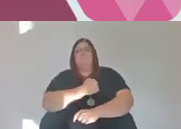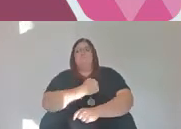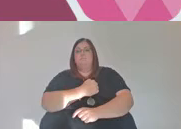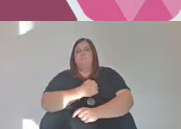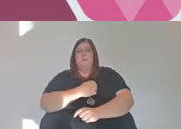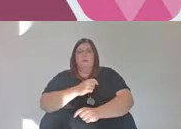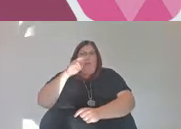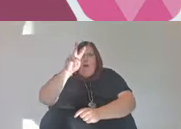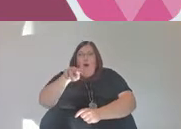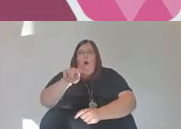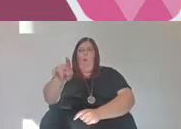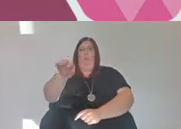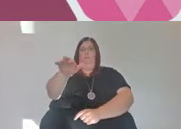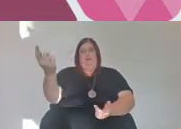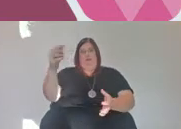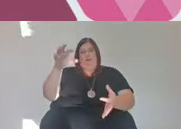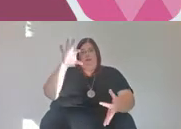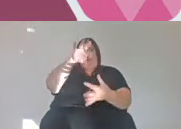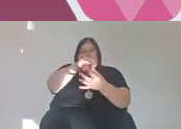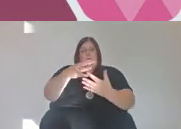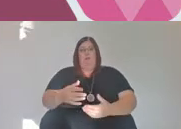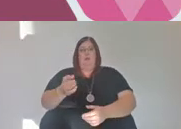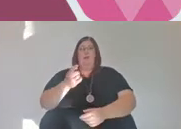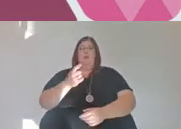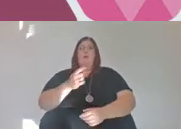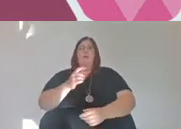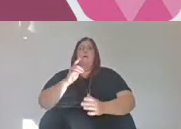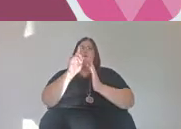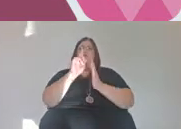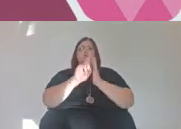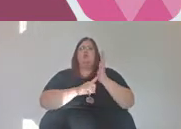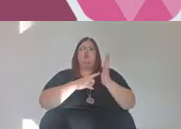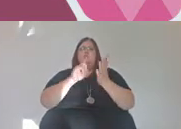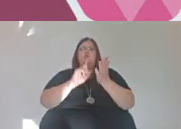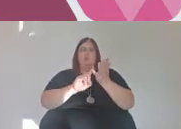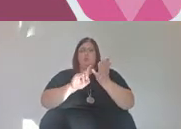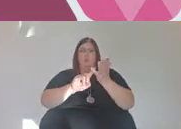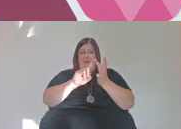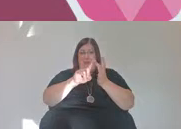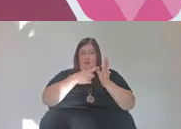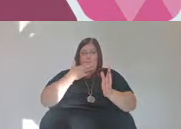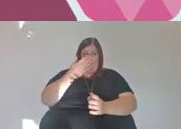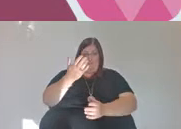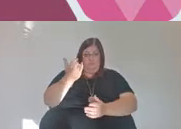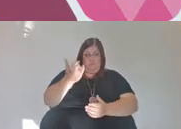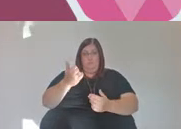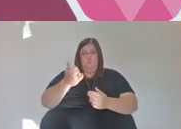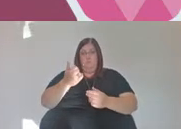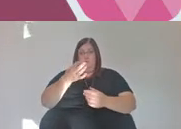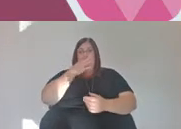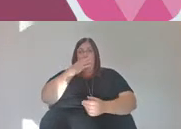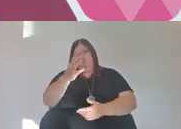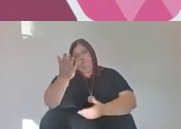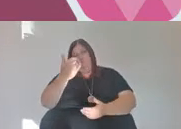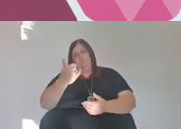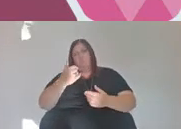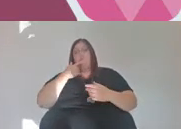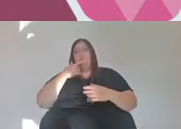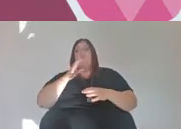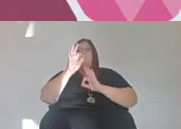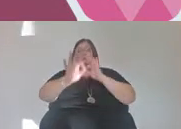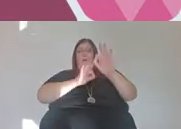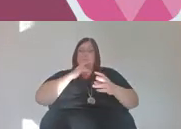I'm glad to see that she's actually been able to join the meeting. So Julia, could I ask you to